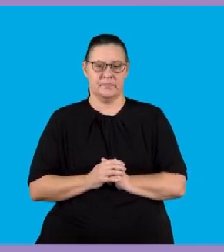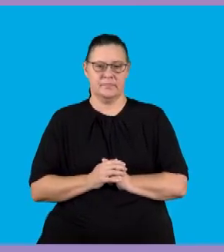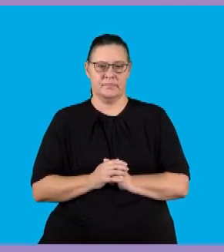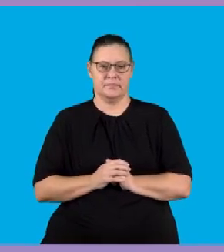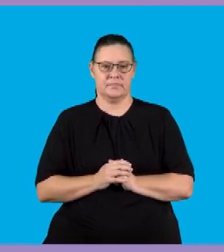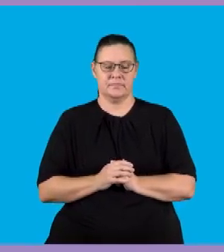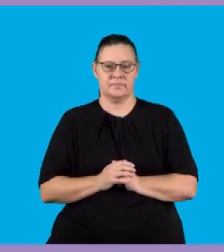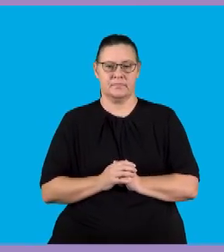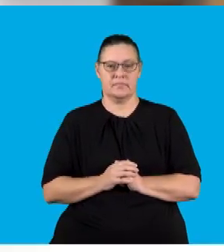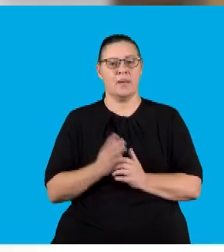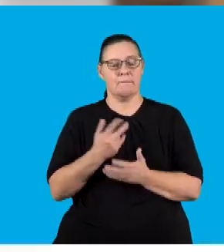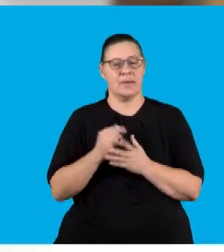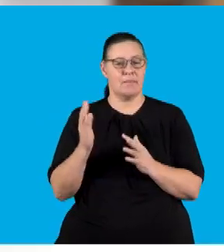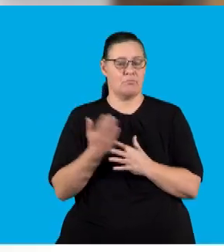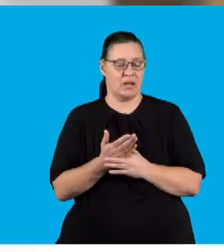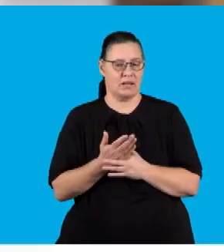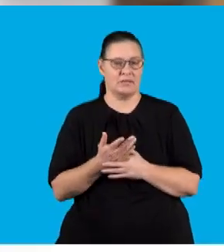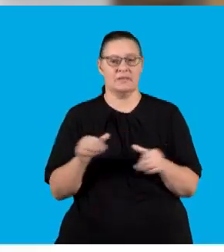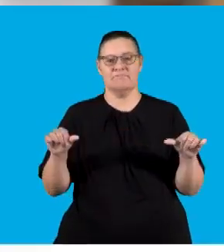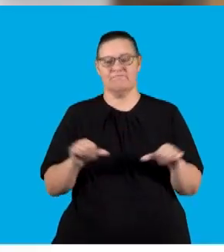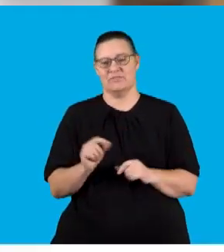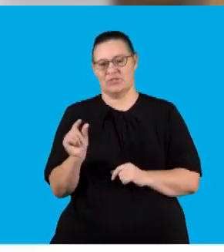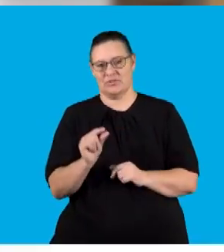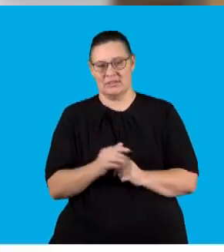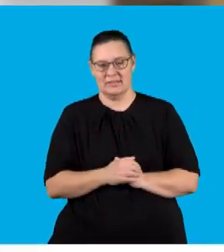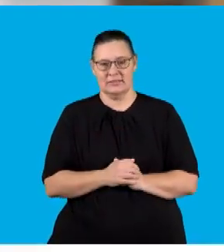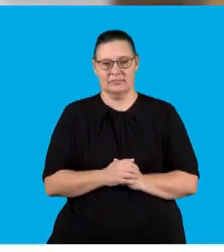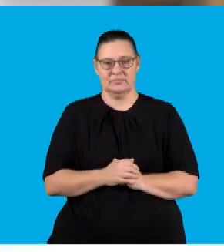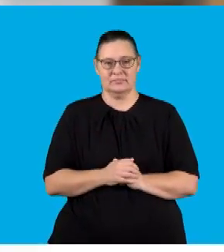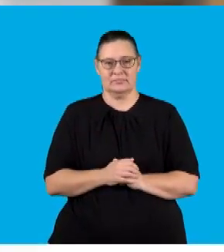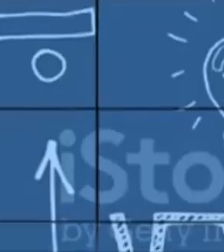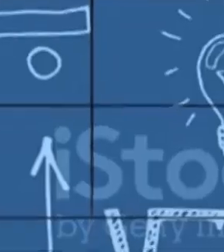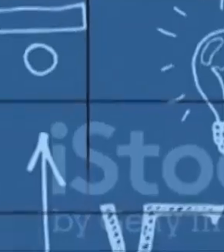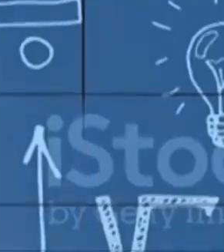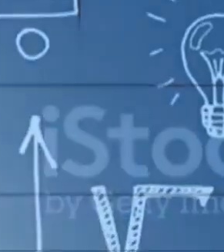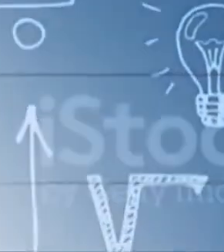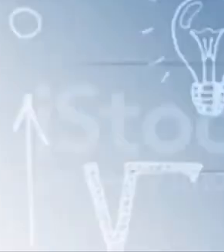that input value. Let's quickly go to an ad break and then we'll see you just now.